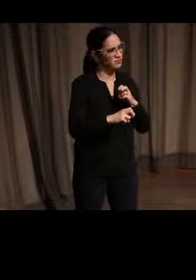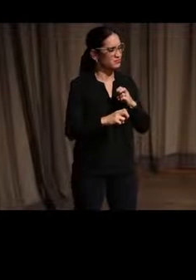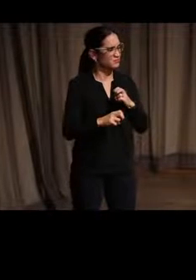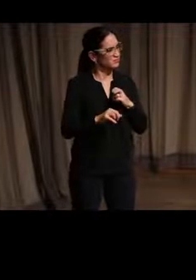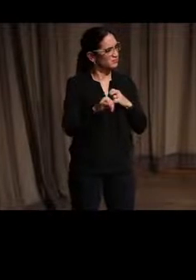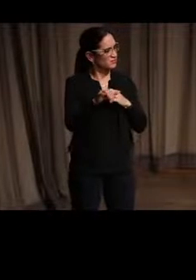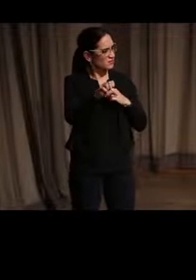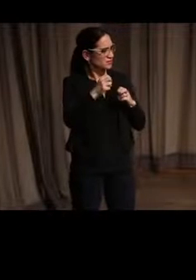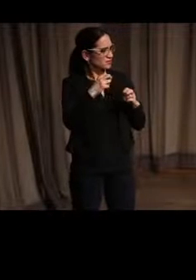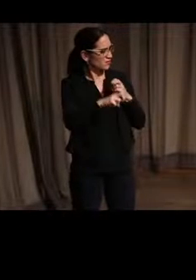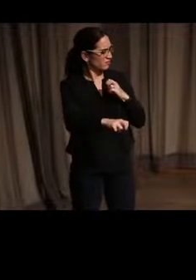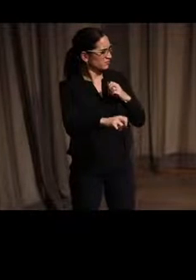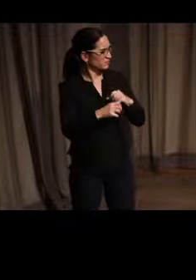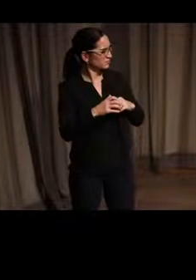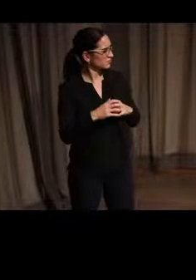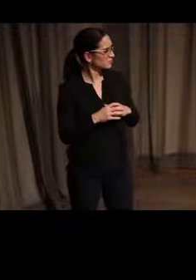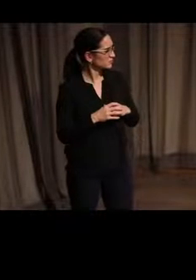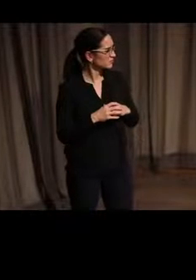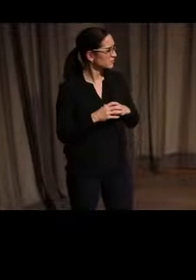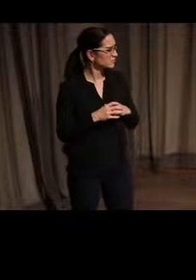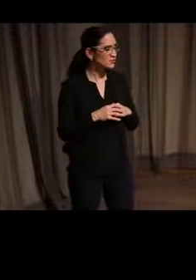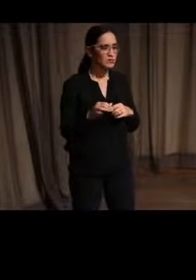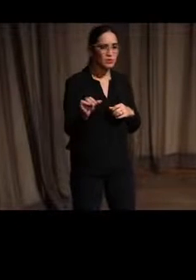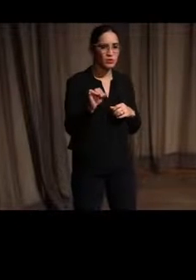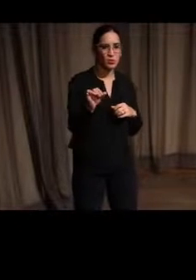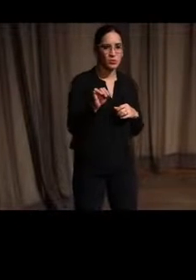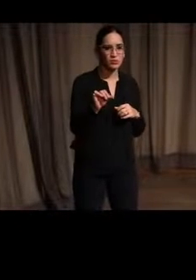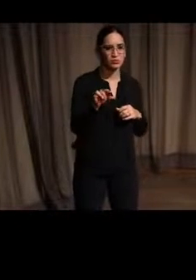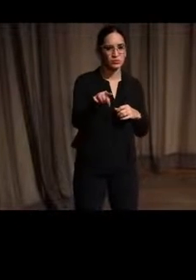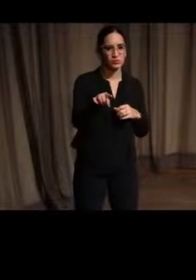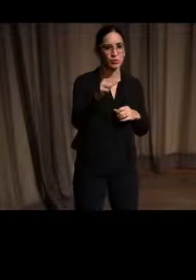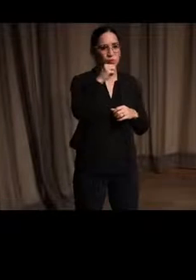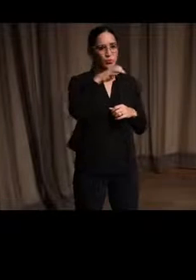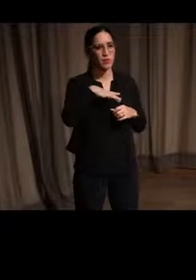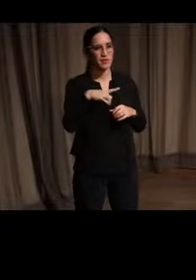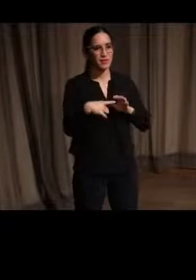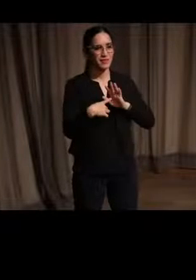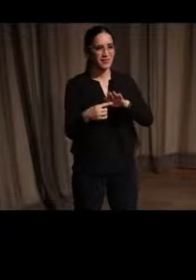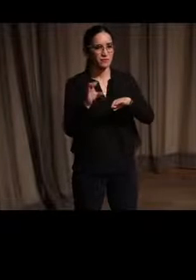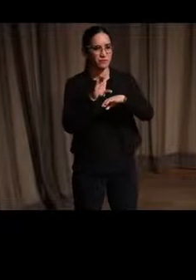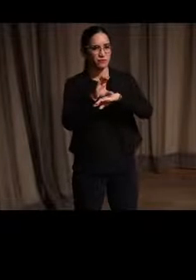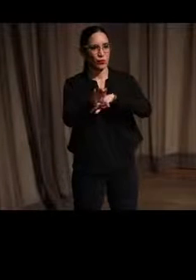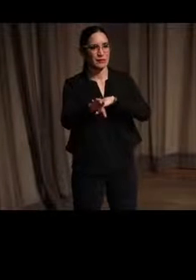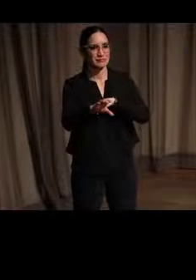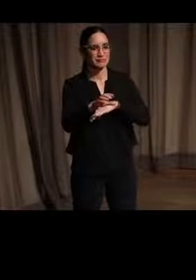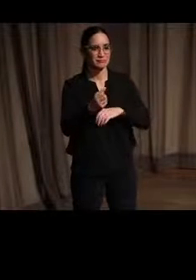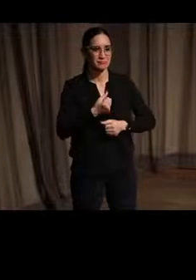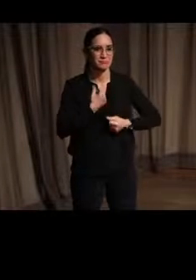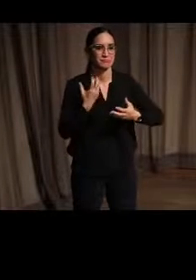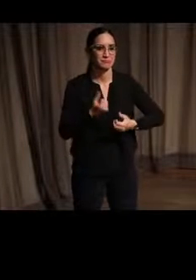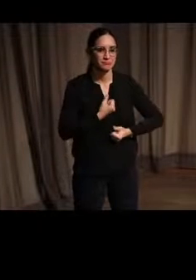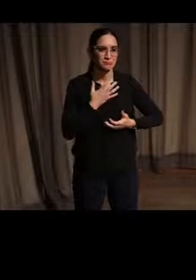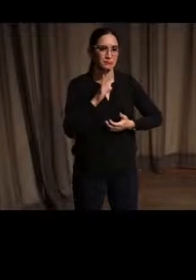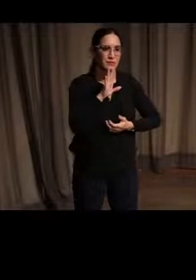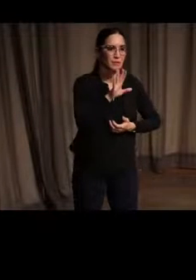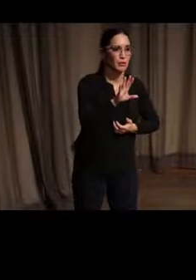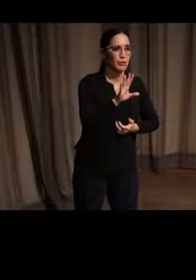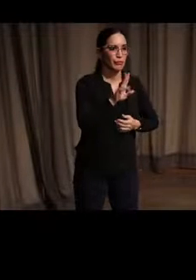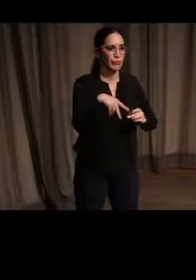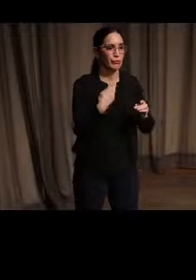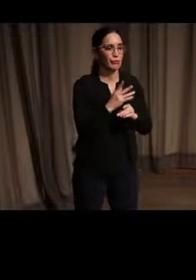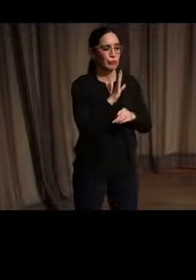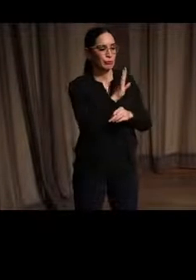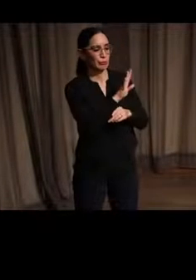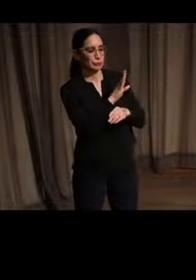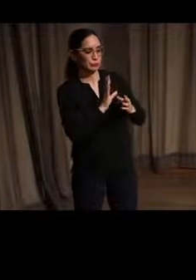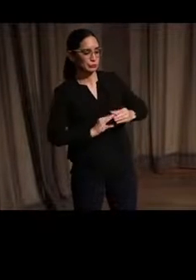see, like, women forced to tell their abortion story in a way that's traumatic. Yeah. Like on the Senate floor, it's always